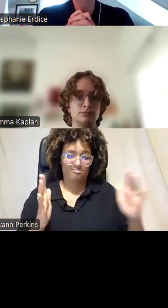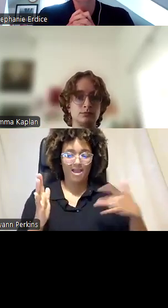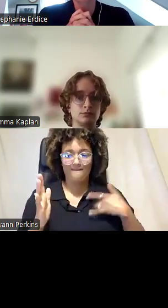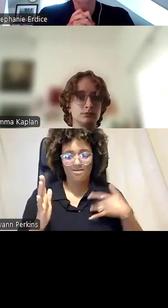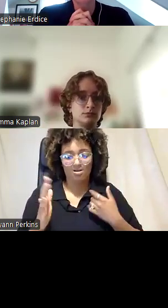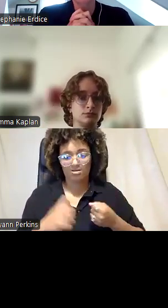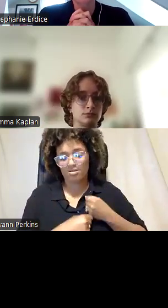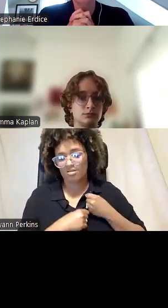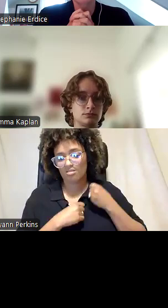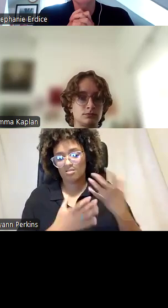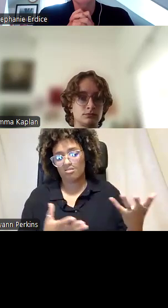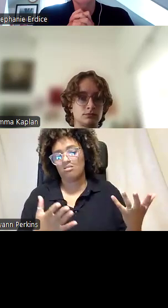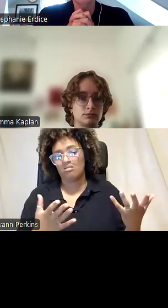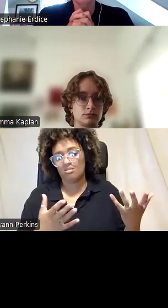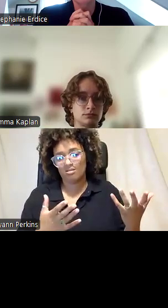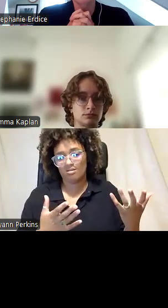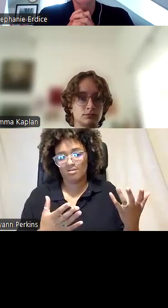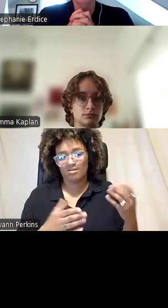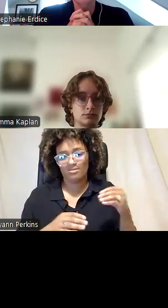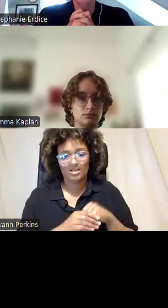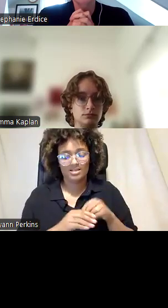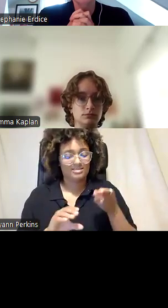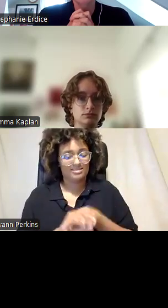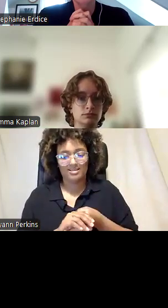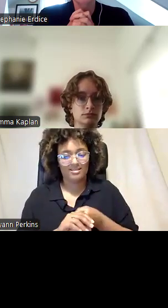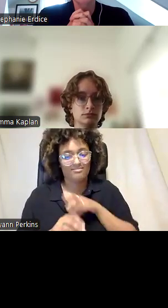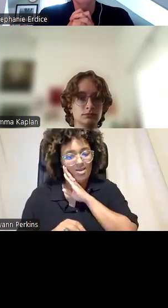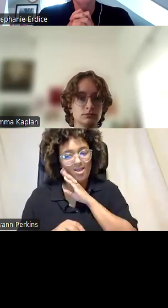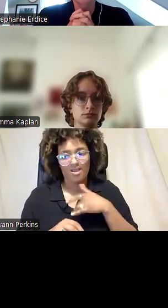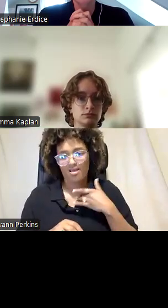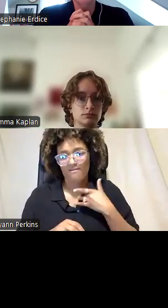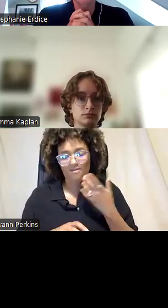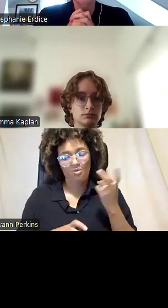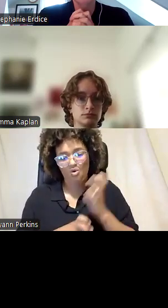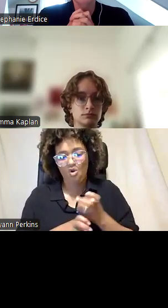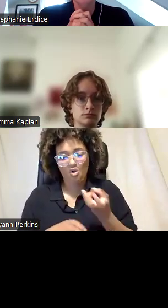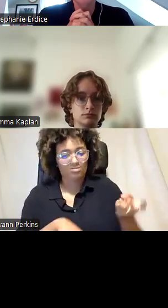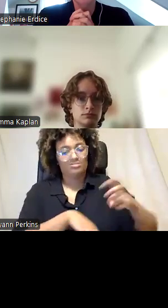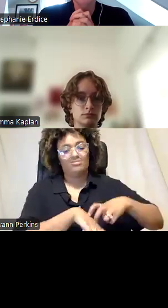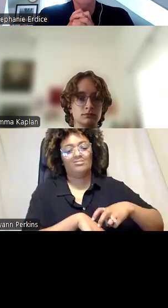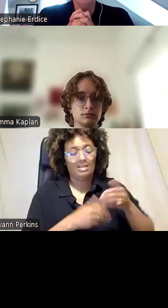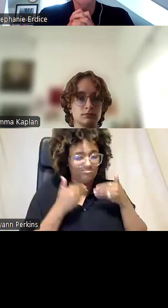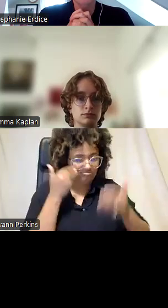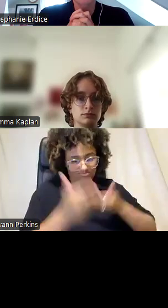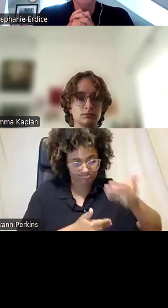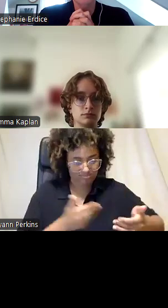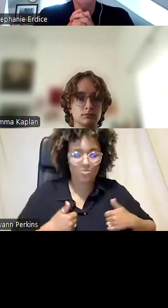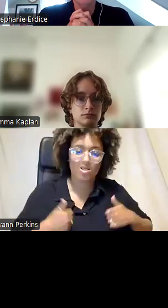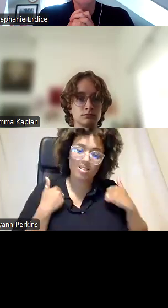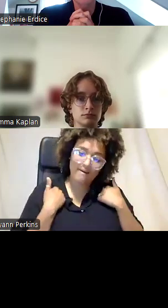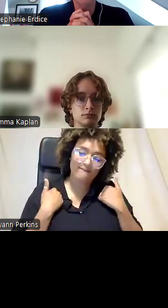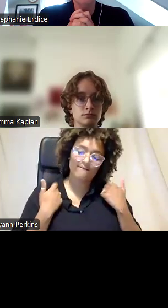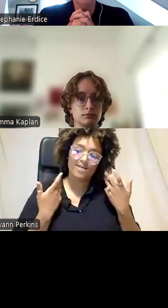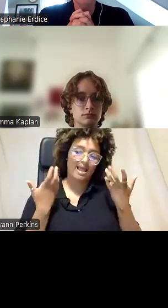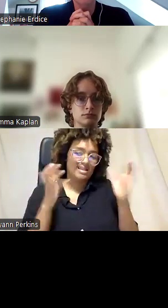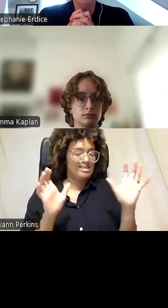found it very difficult to get out of bed. I found it very difficult to get on with my life. And I didn't want often to be out in the